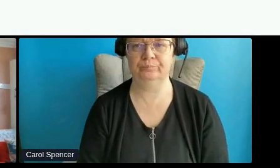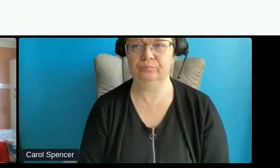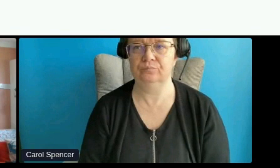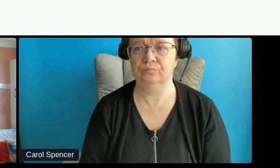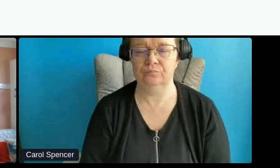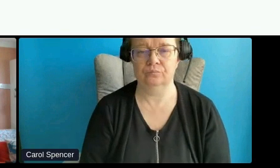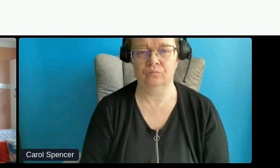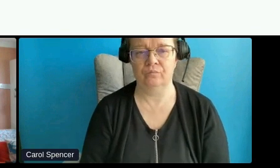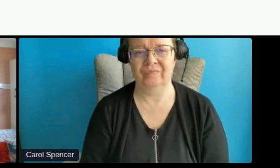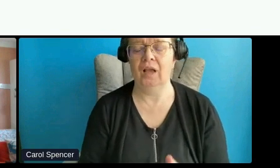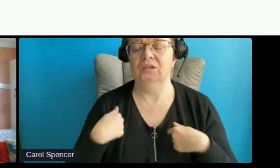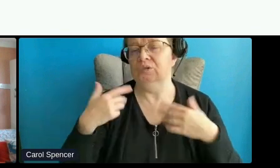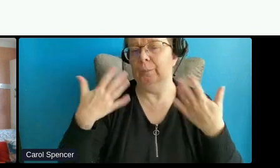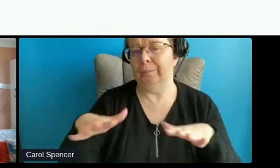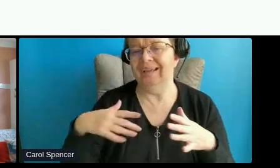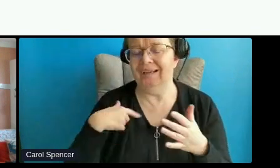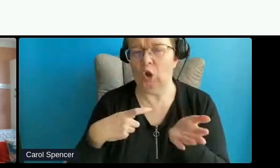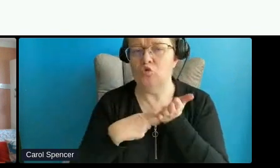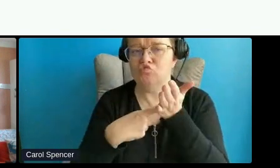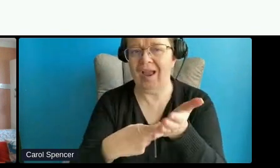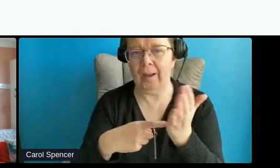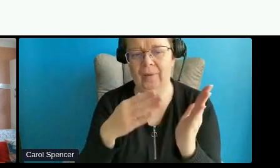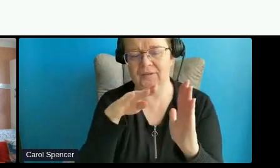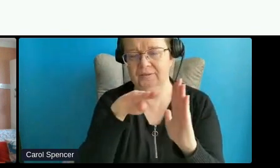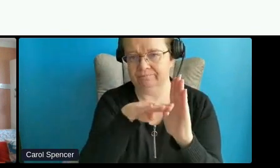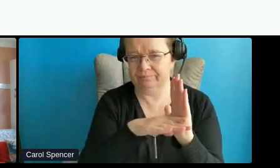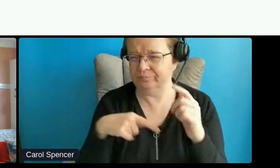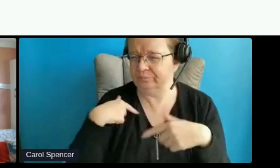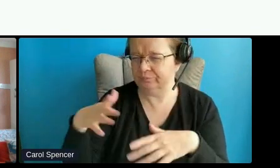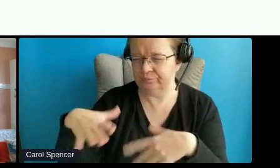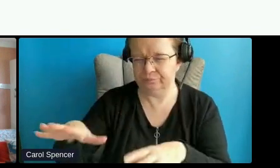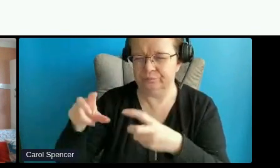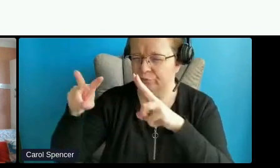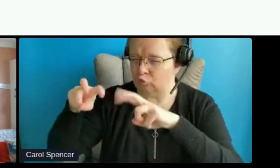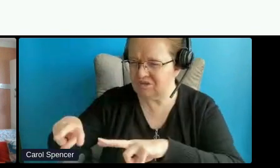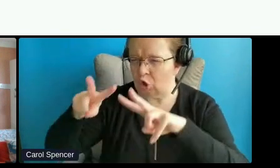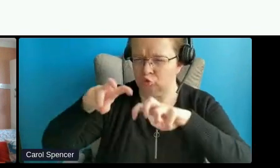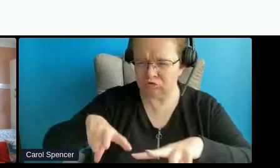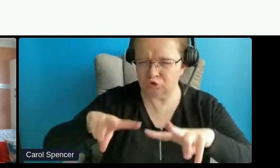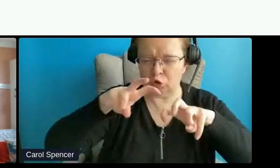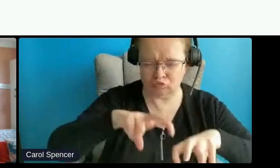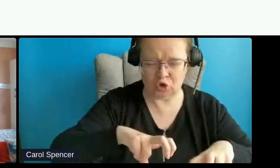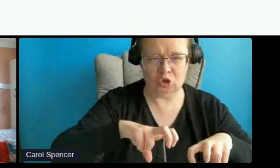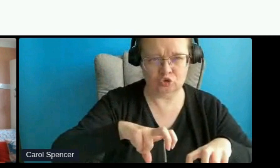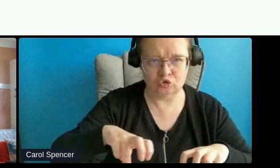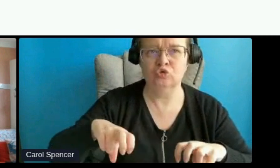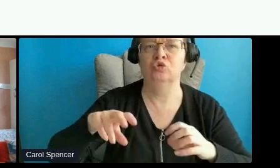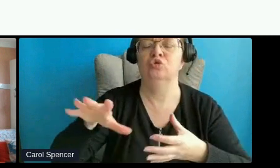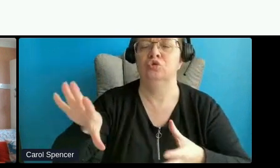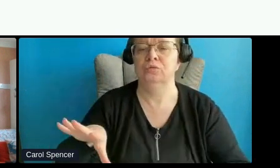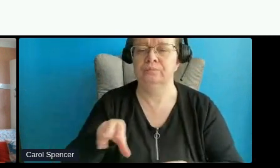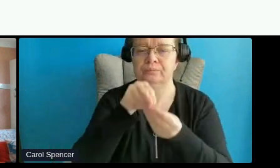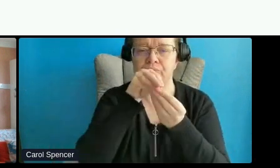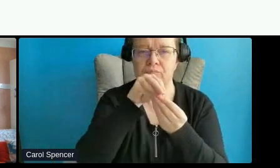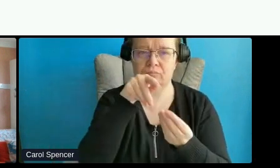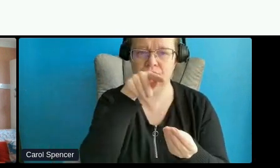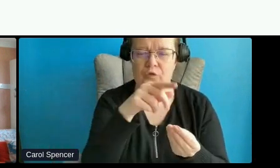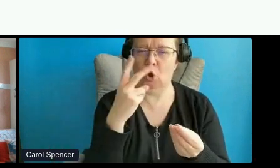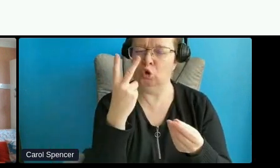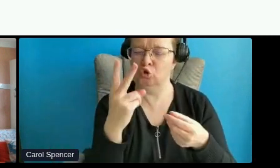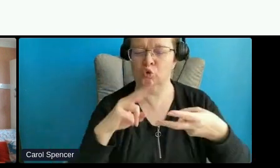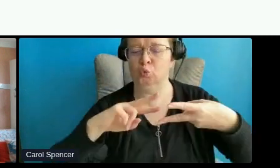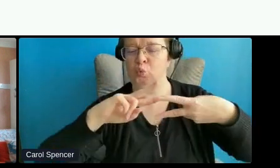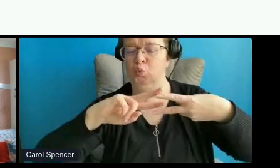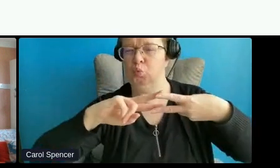We made some recommendations after creating these research reports, and they come into two